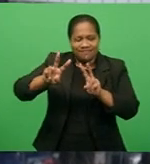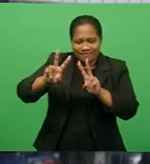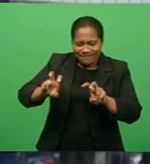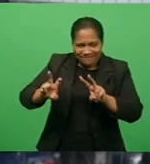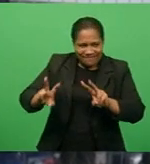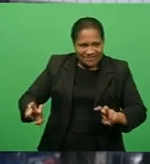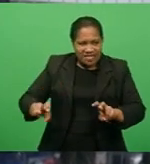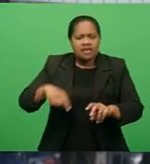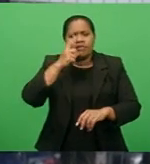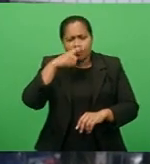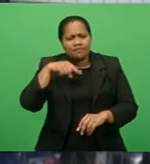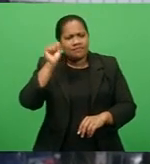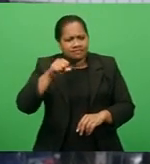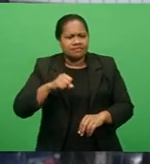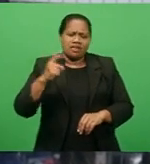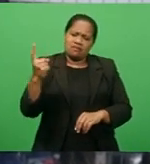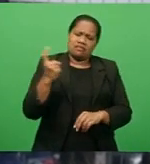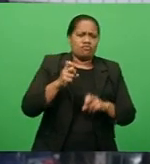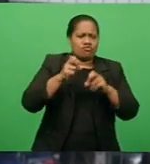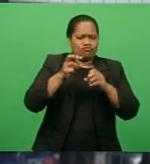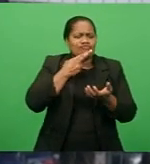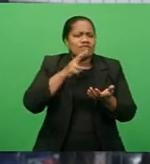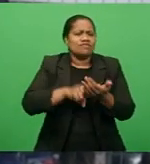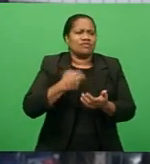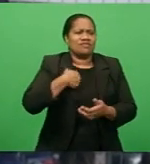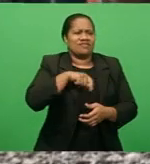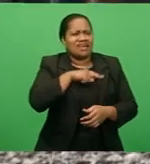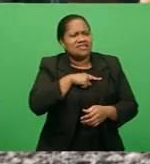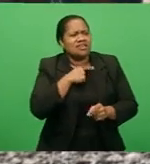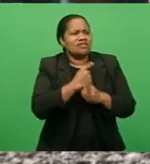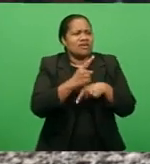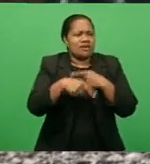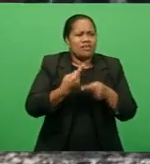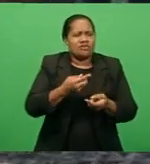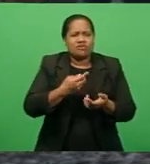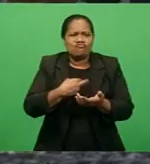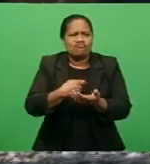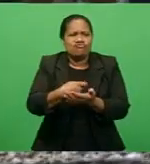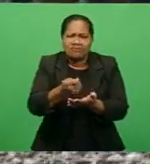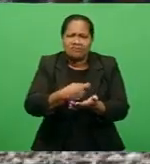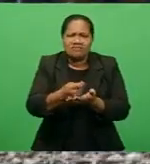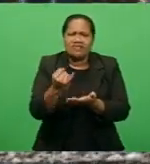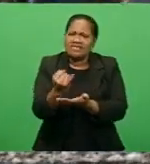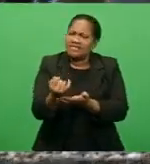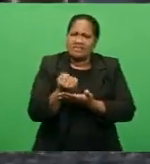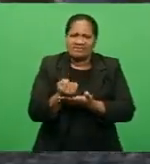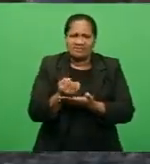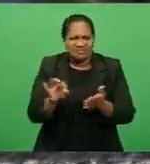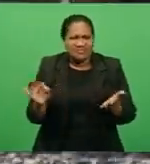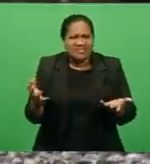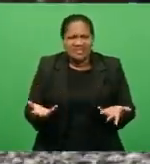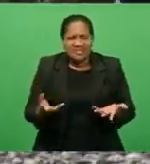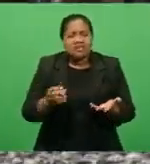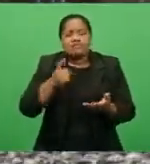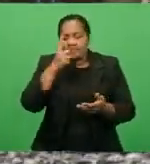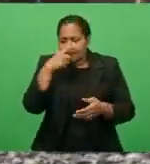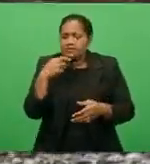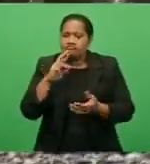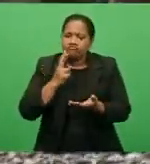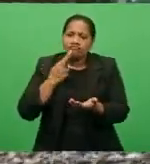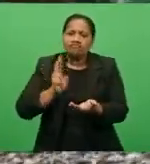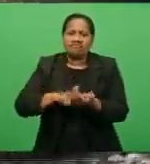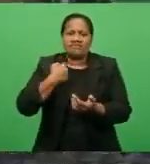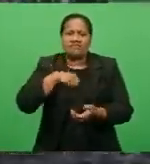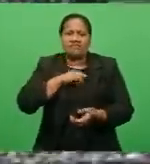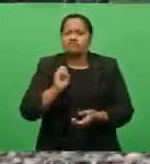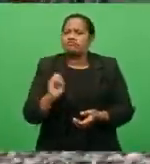do report to us with regards to rental incomes not being declared. People do report to us with somebody having a